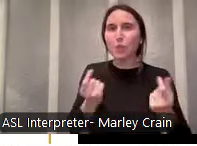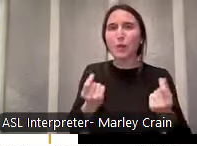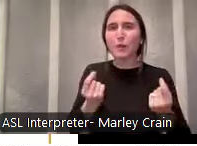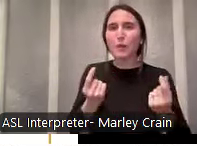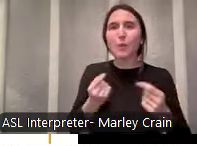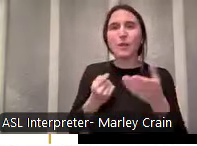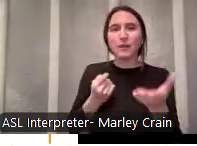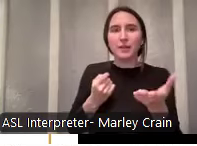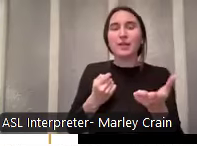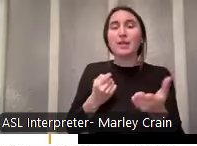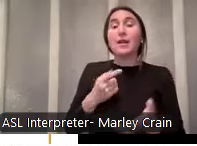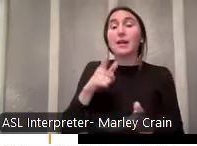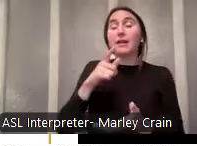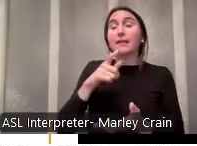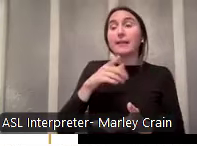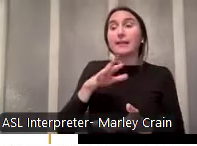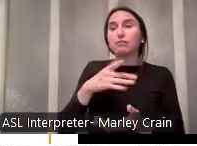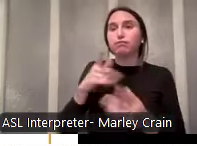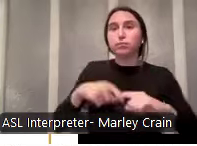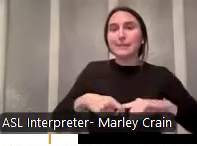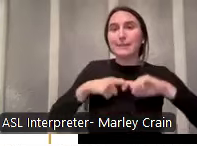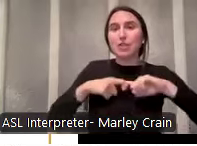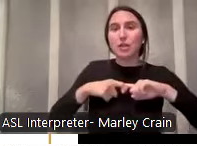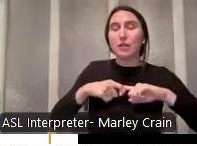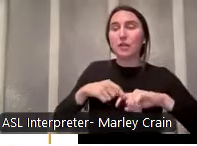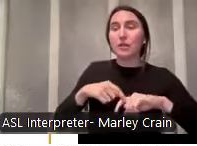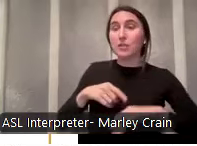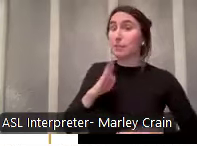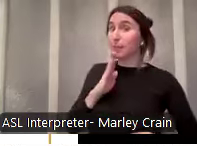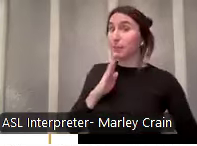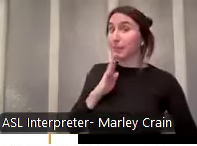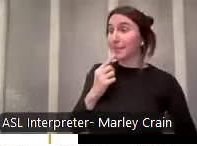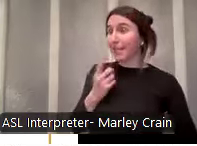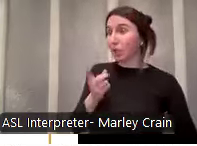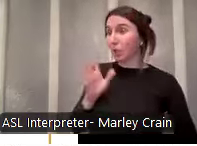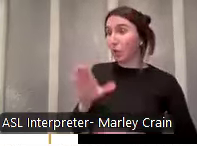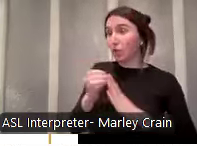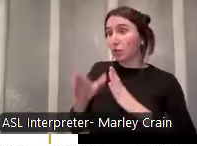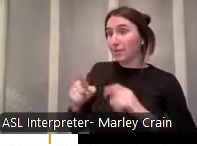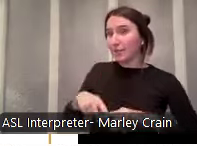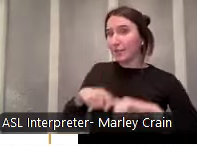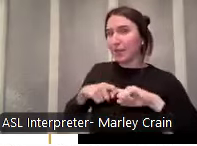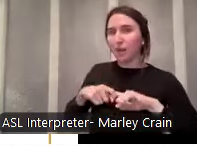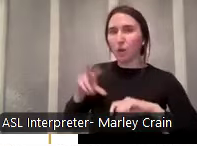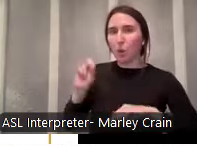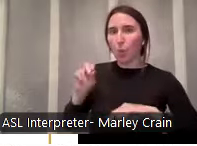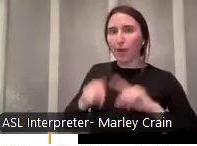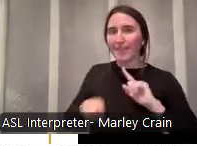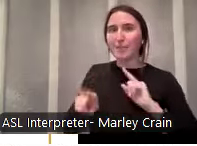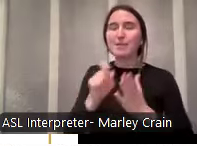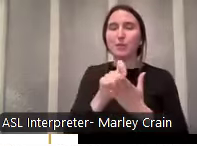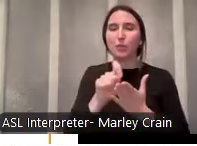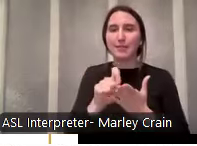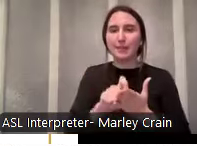just suspend your child and tell you about it orally. They can't tell you your child can't come to school. Your child has a right to go to